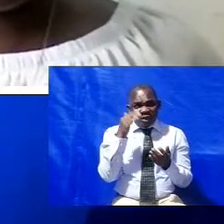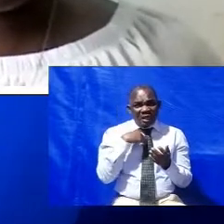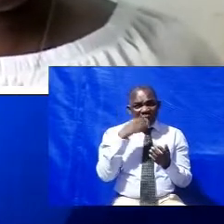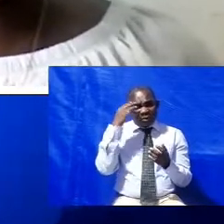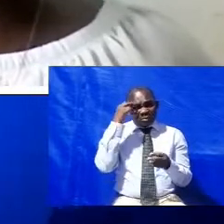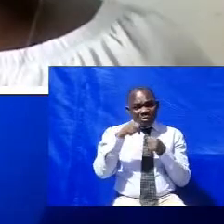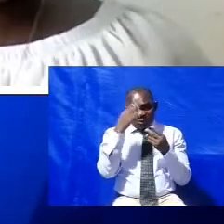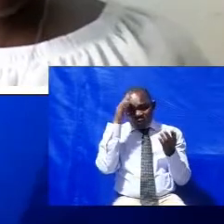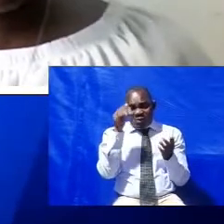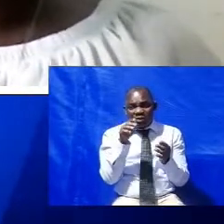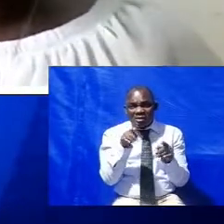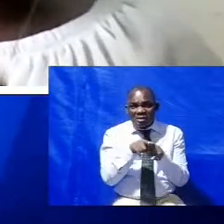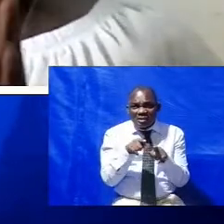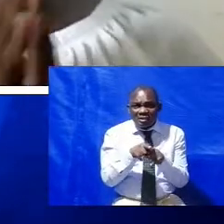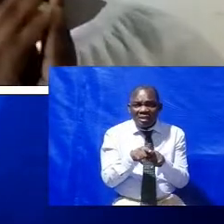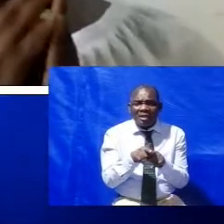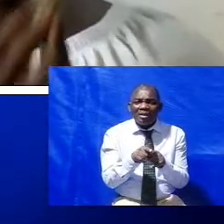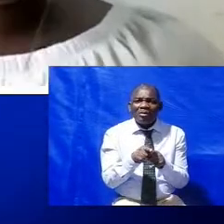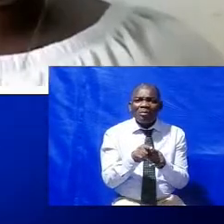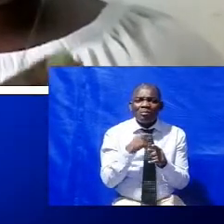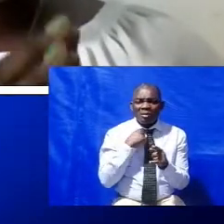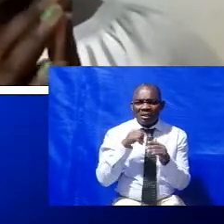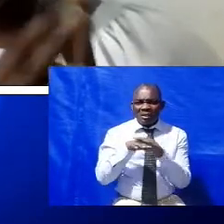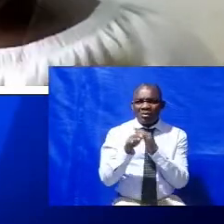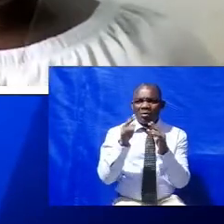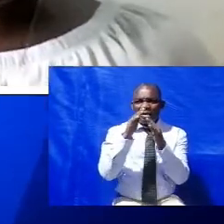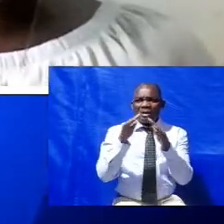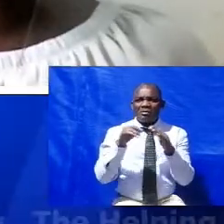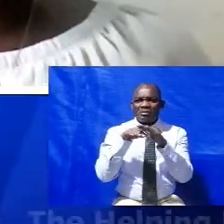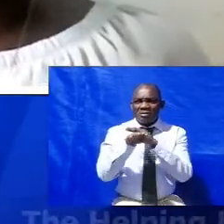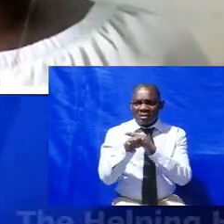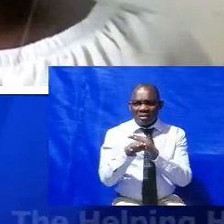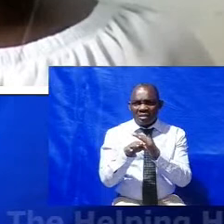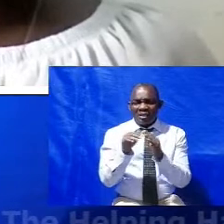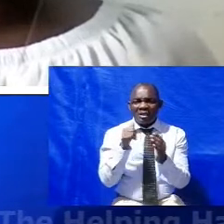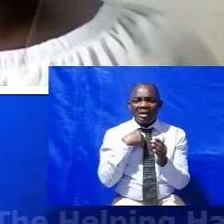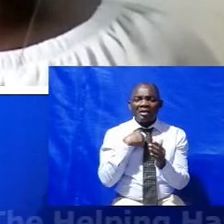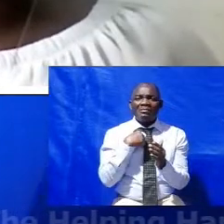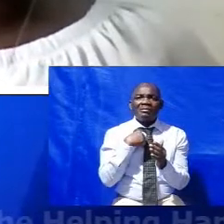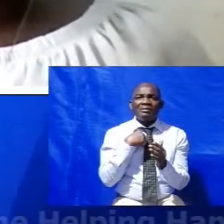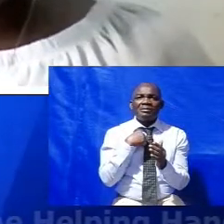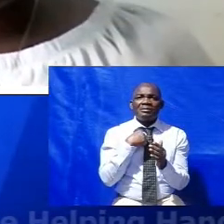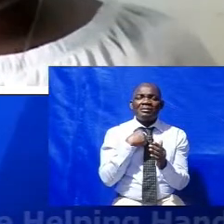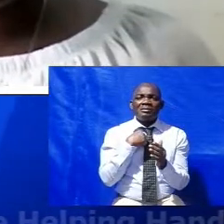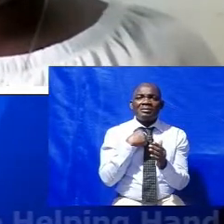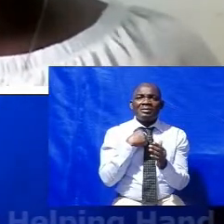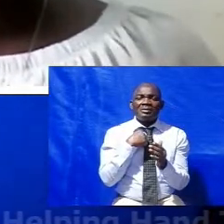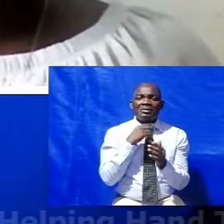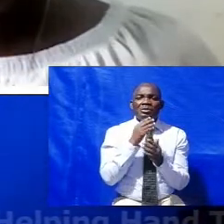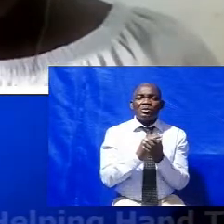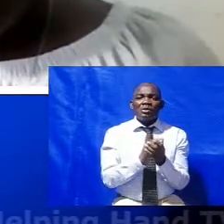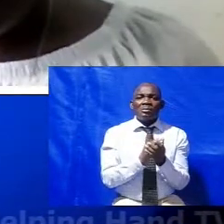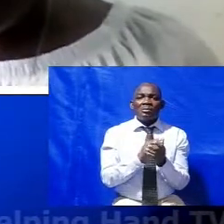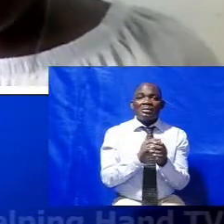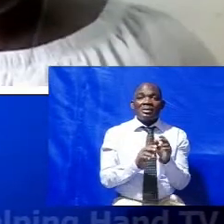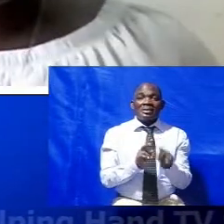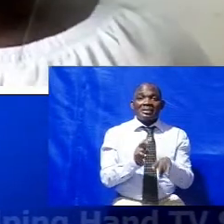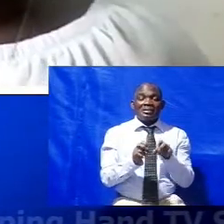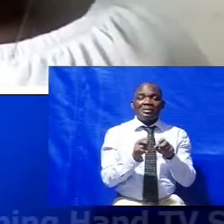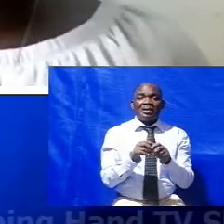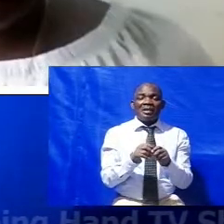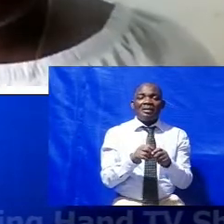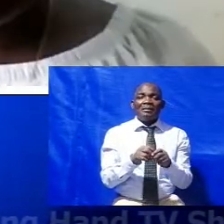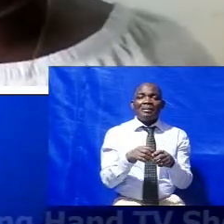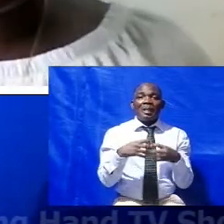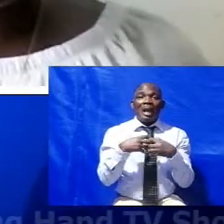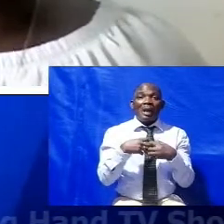know whether I should mention, because now I also go to this house which has some electronic stuff. Okay. Like